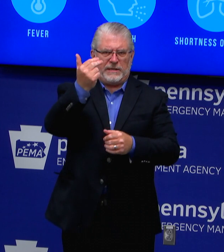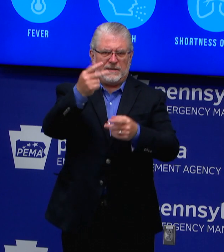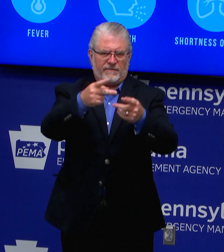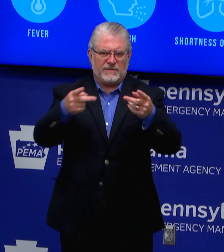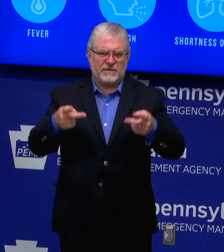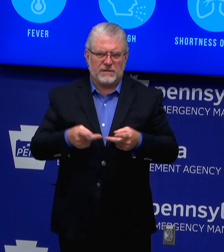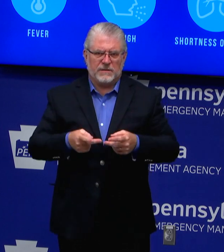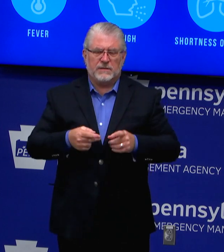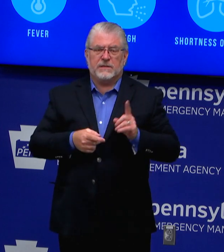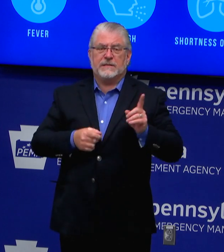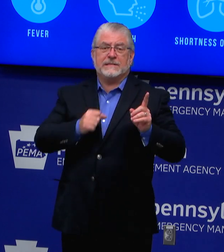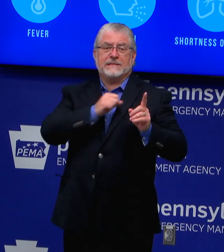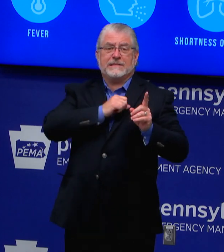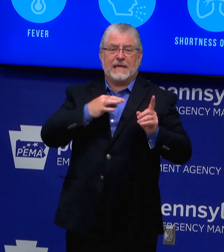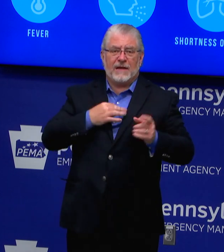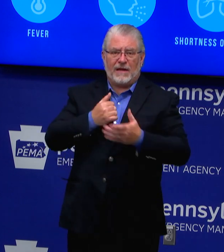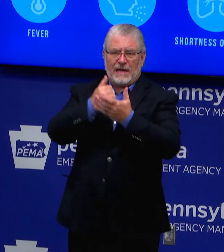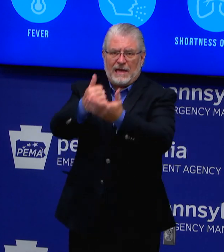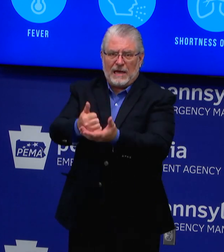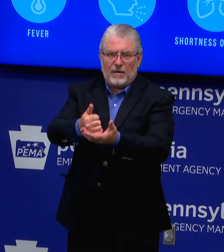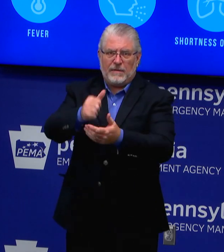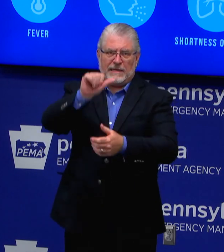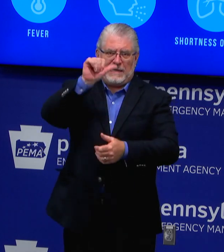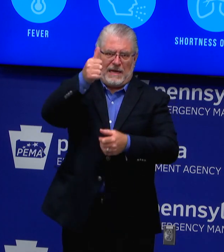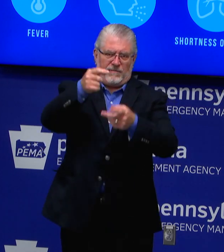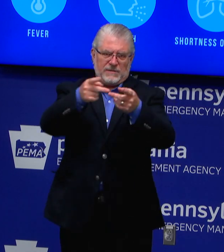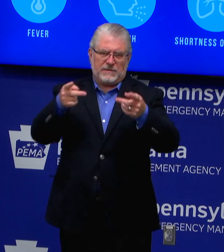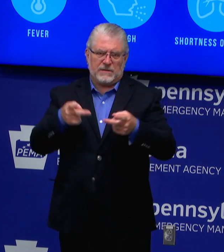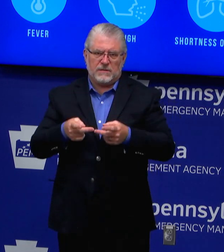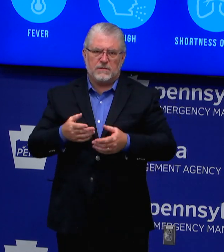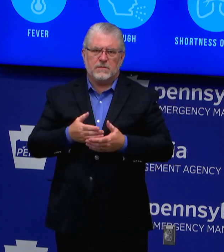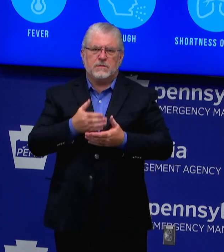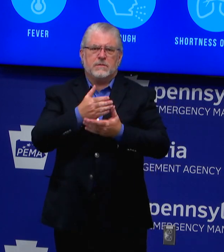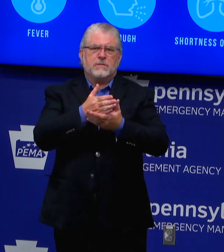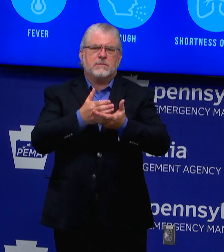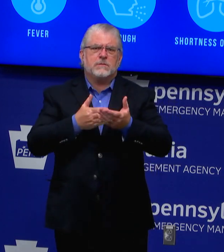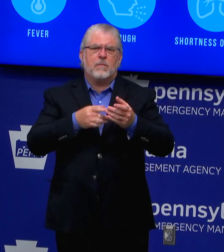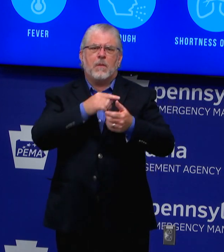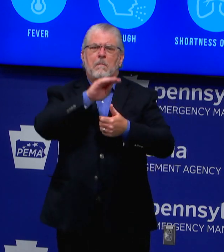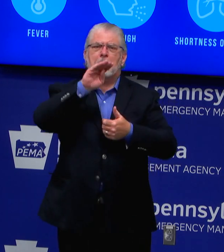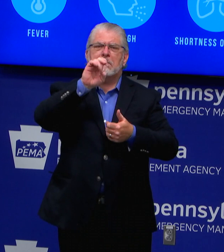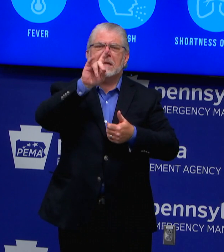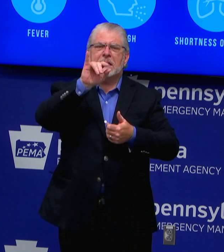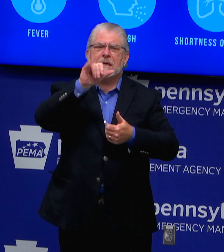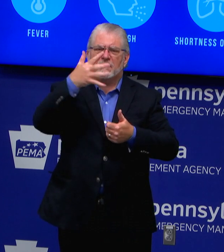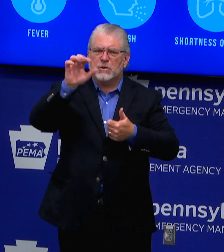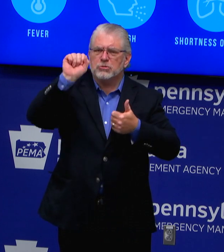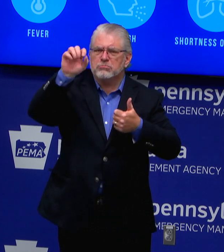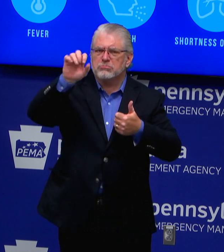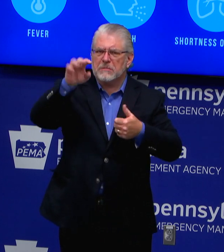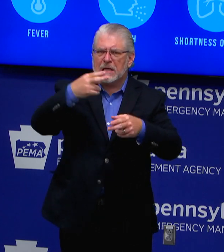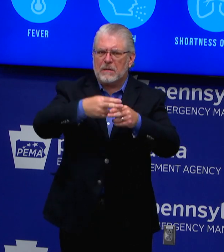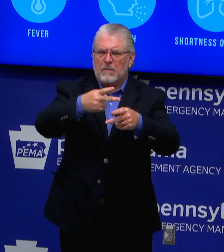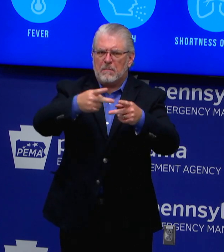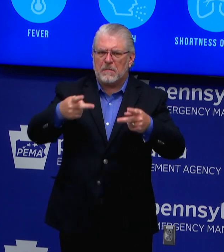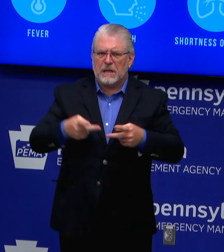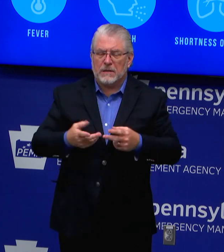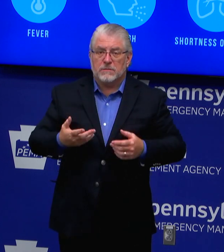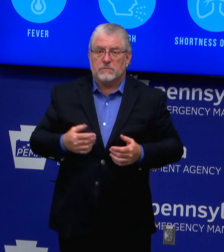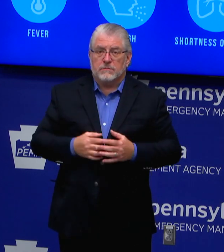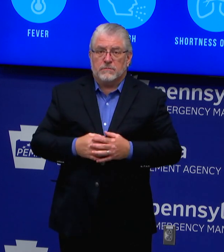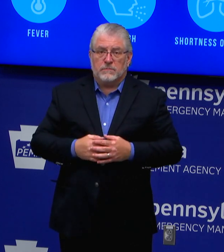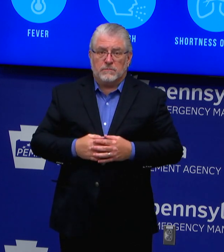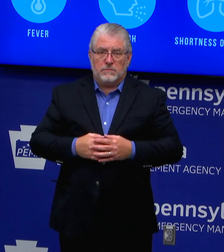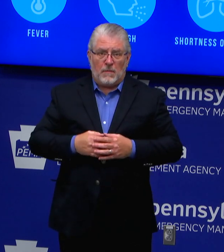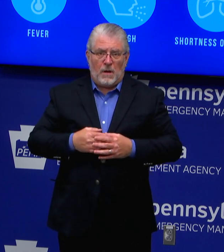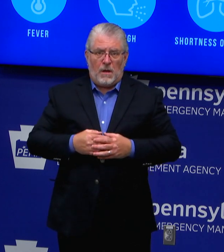assistance at 10. Some have been reported in the media. I can indicate the counties that we've been in, but did not want to indicate necessarily